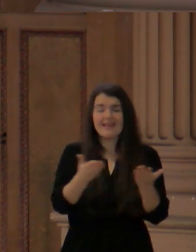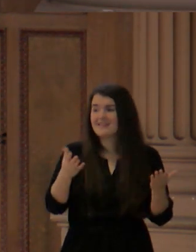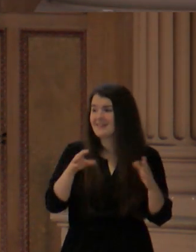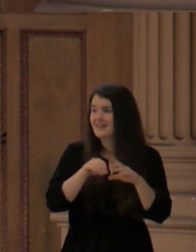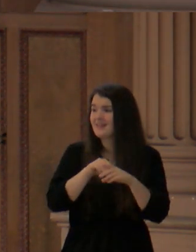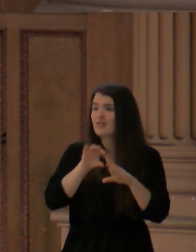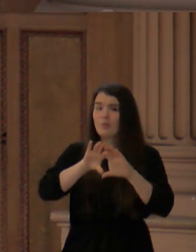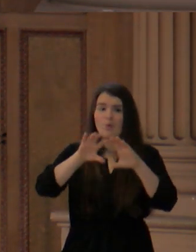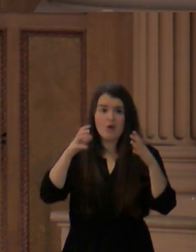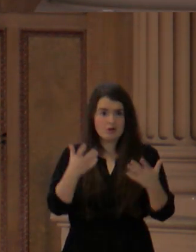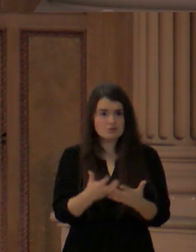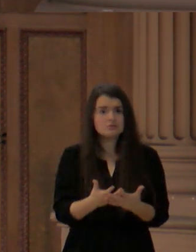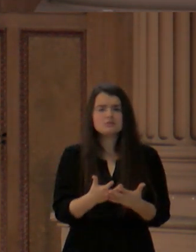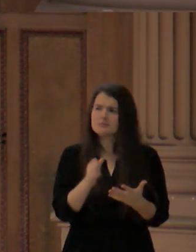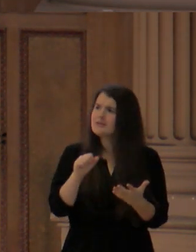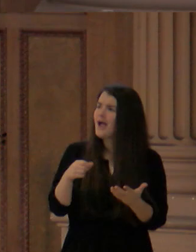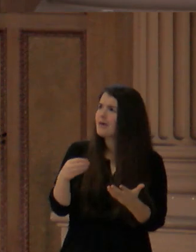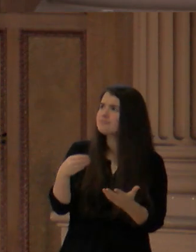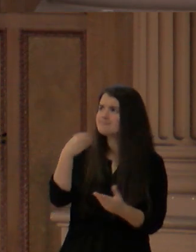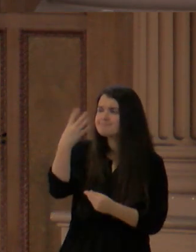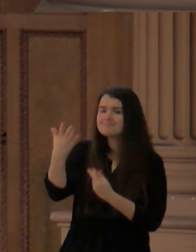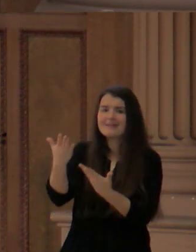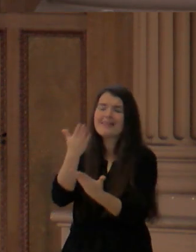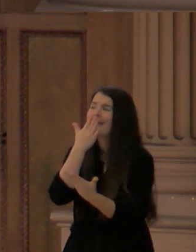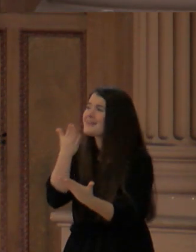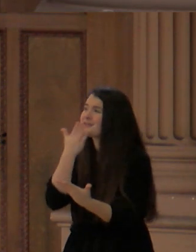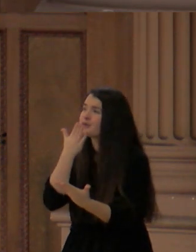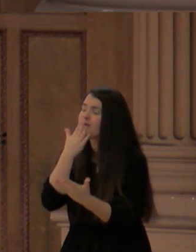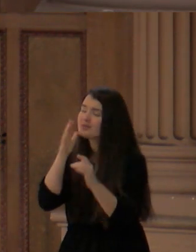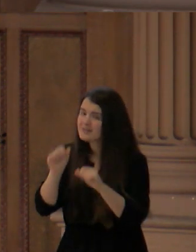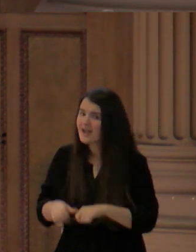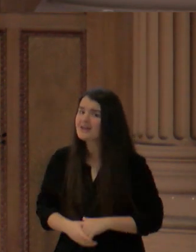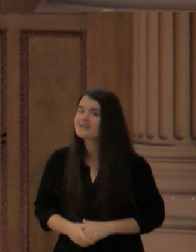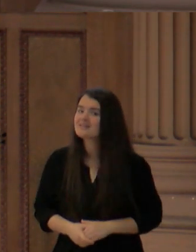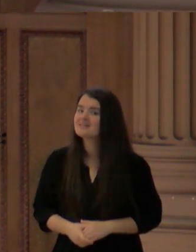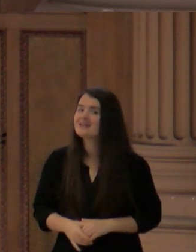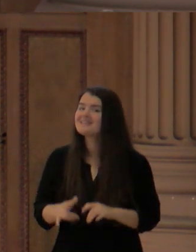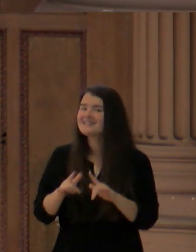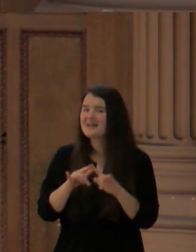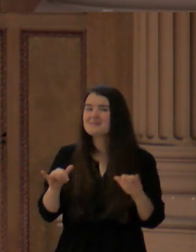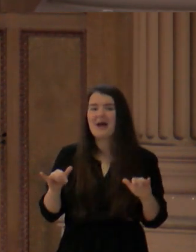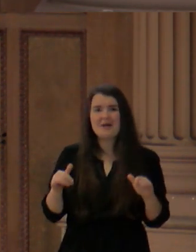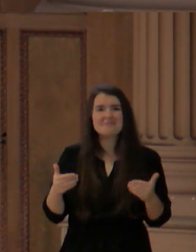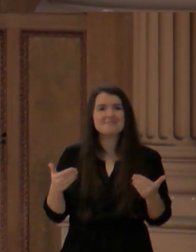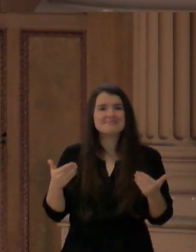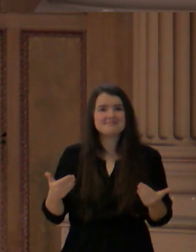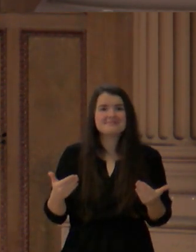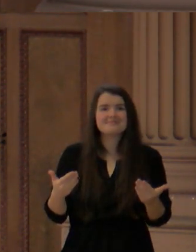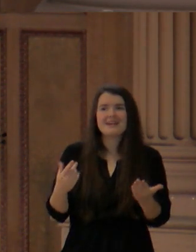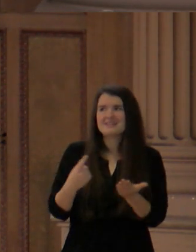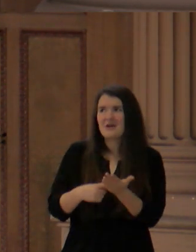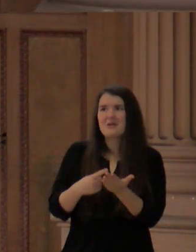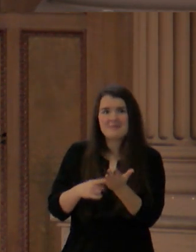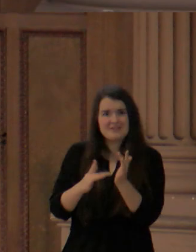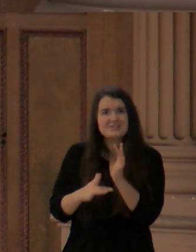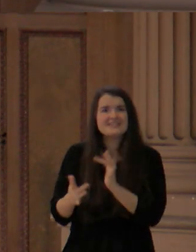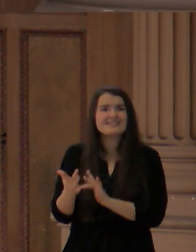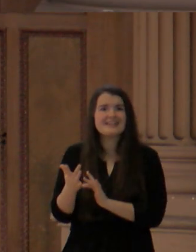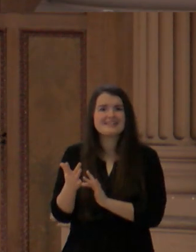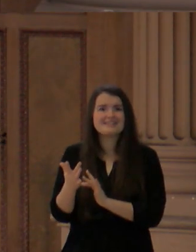can't talk about those things but let's also talk about Jesus because he is really good